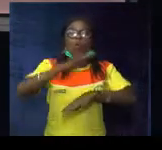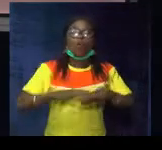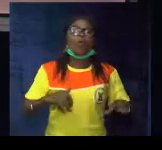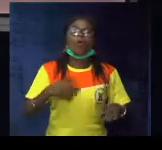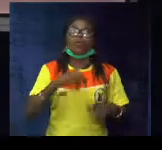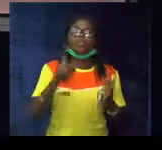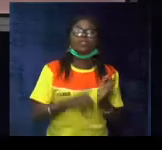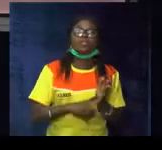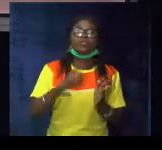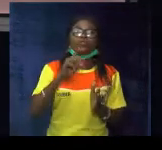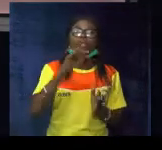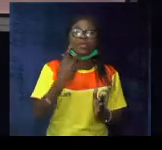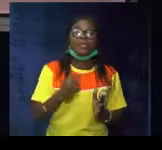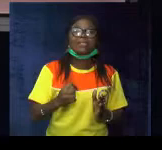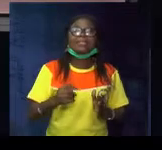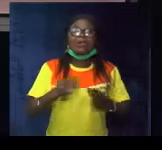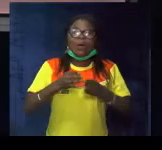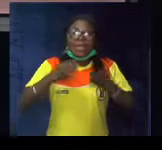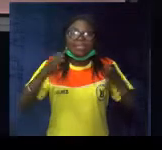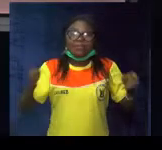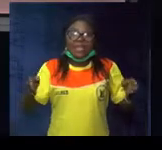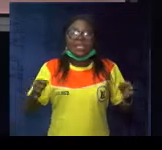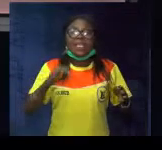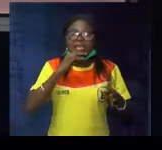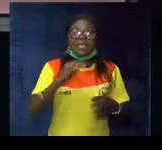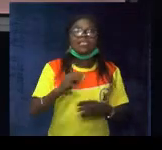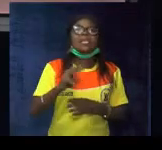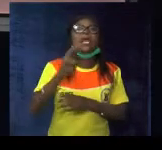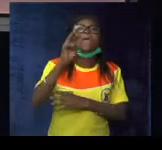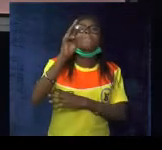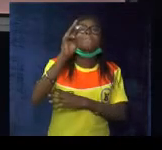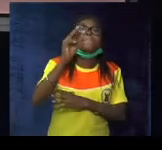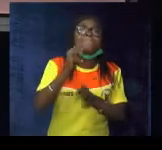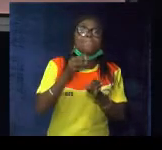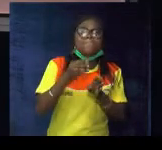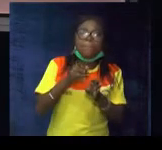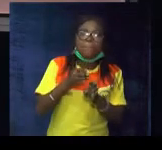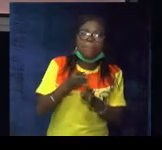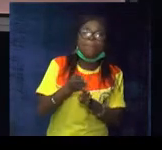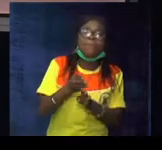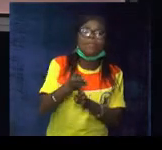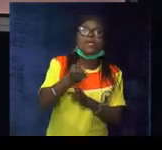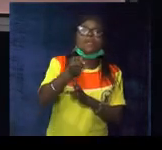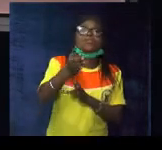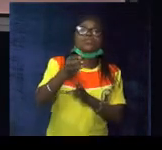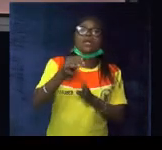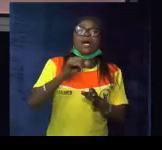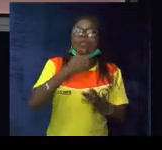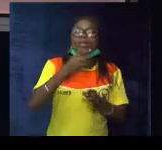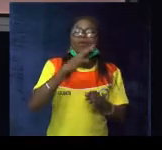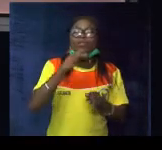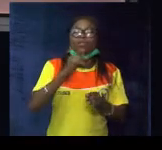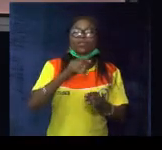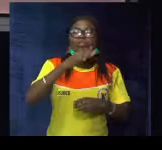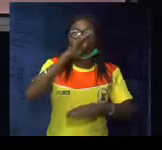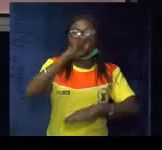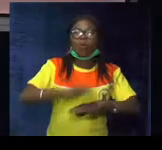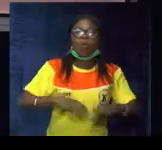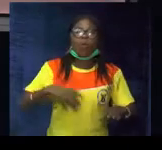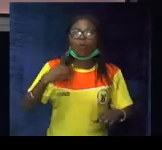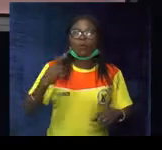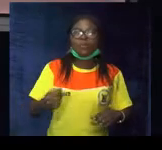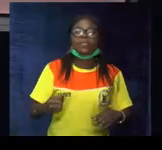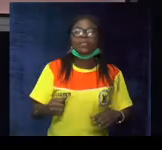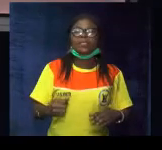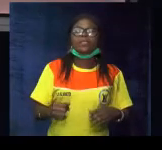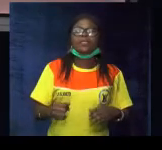the major segment. Major, you know, means big. And the other one is called the minor segment. It should be easy for you